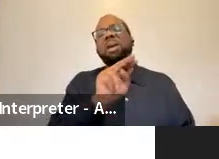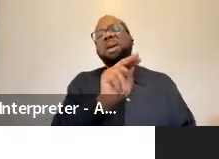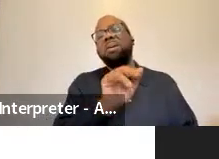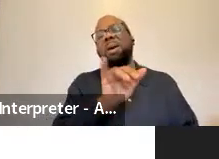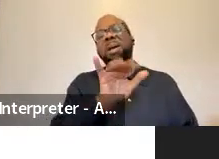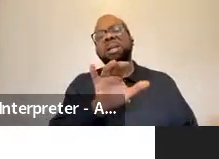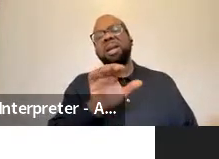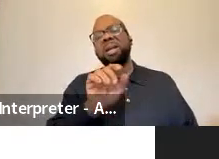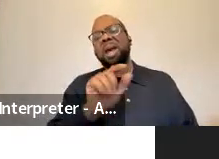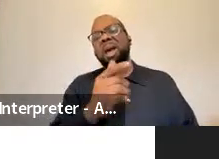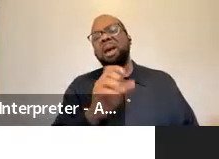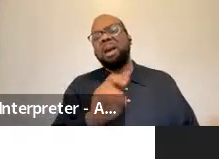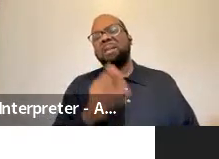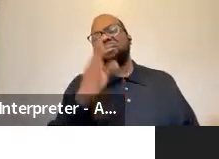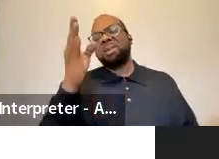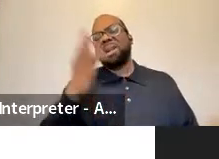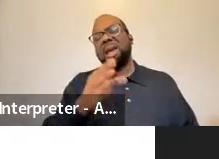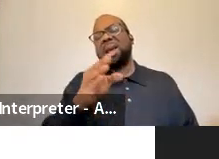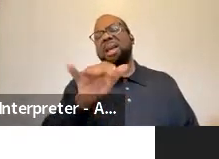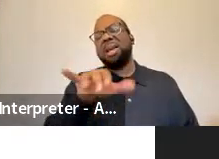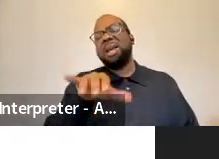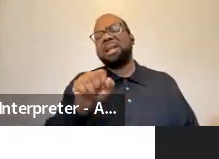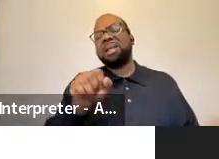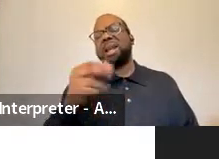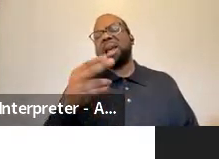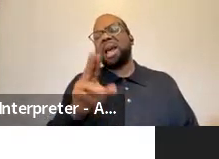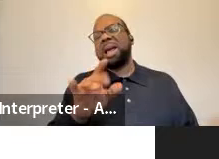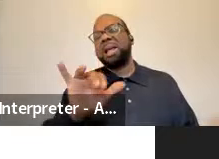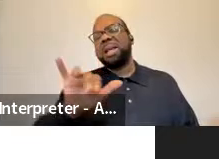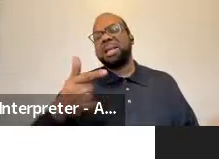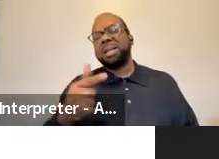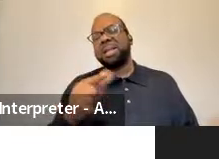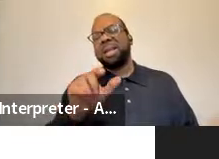yes housing opportunity. I'm pass it to Lara.